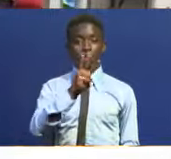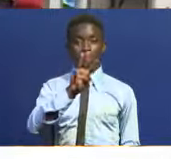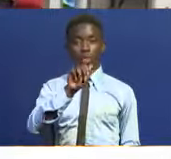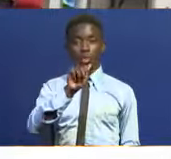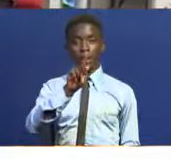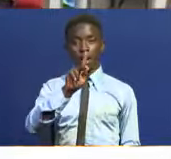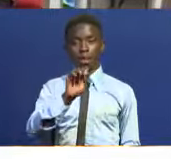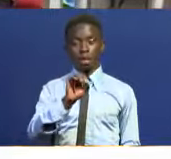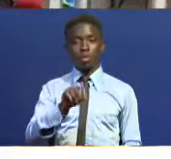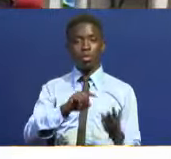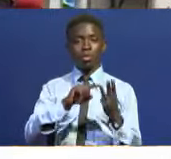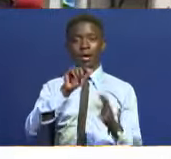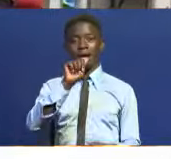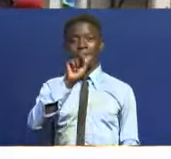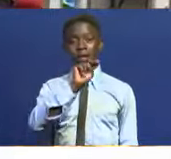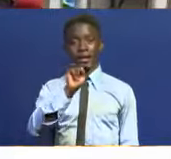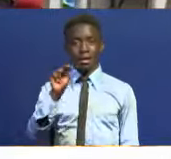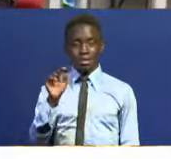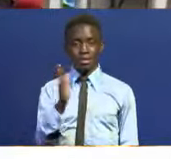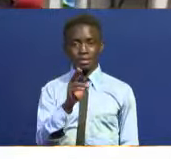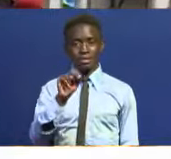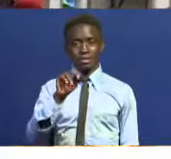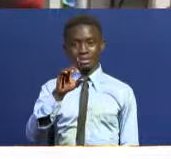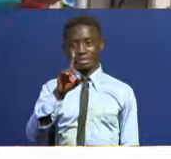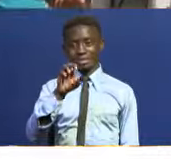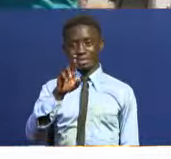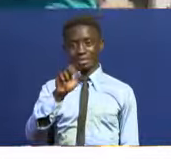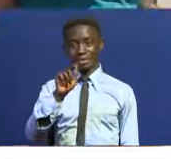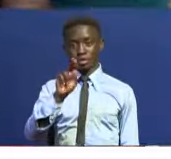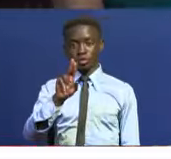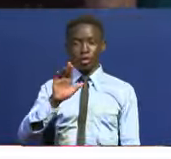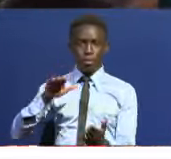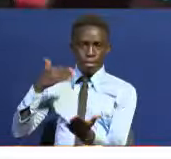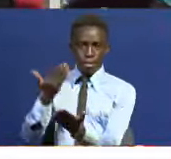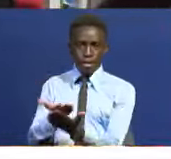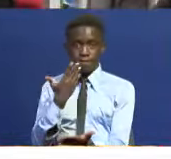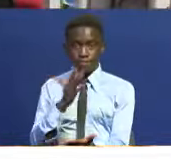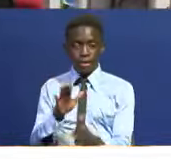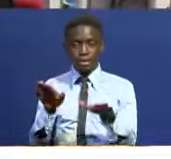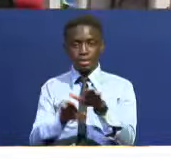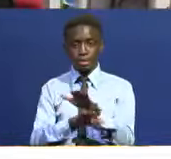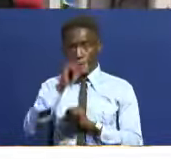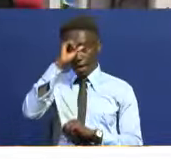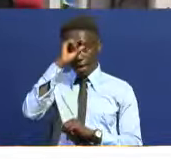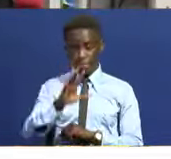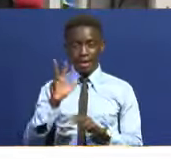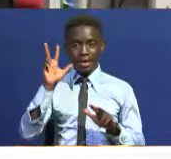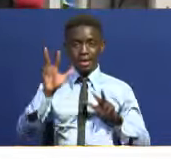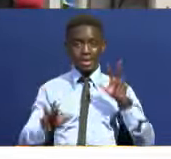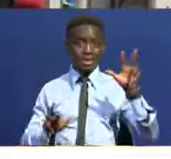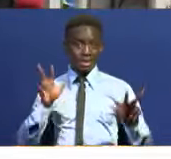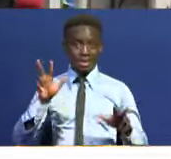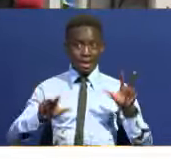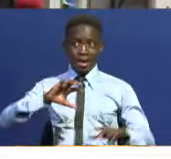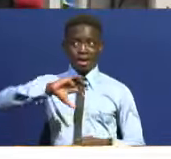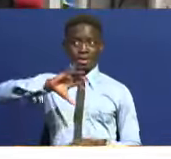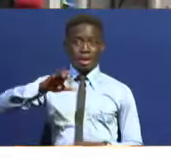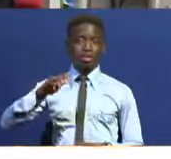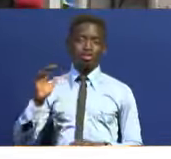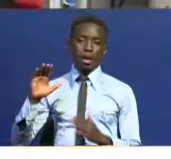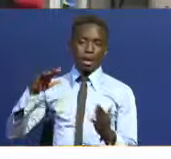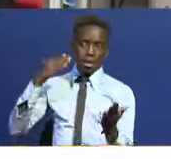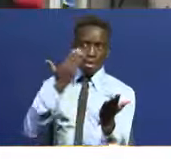other leaders, have already arrived here in this stadium. And of course, the Deputy Governor of Kirinyaga County has also been able to reach here, of course,